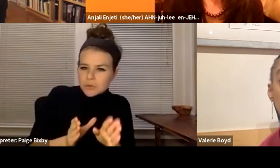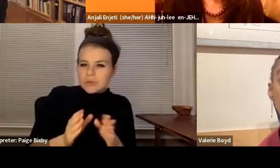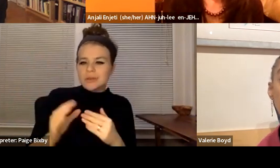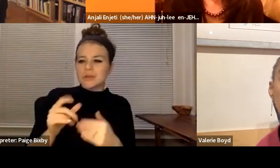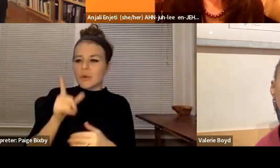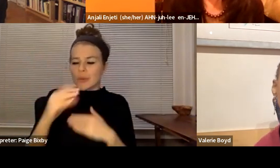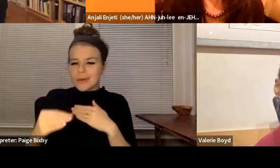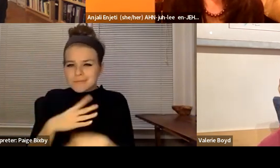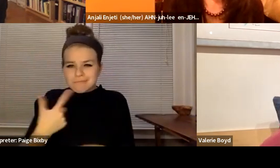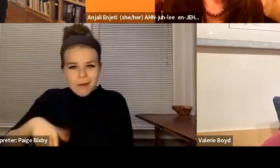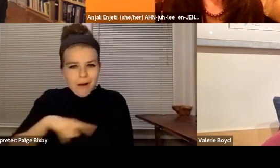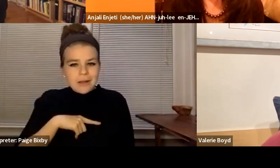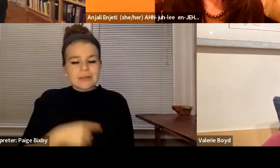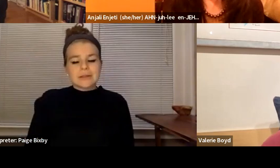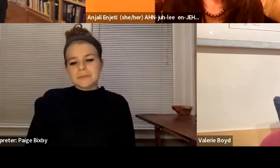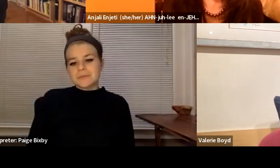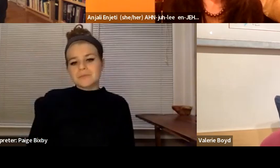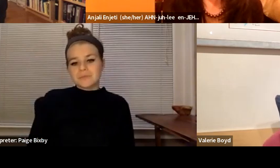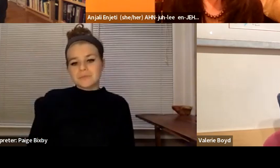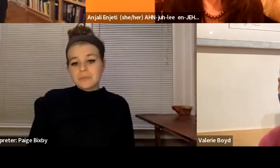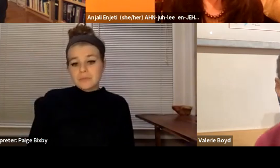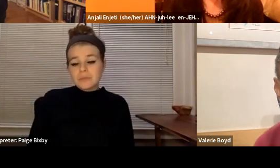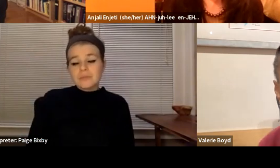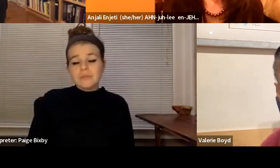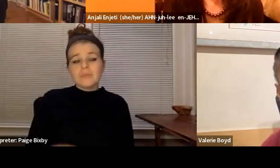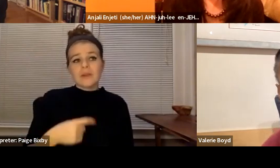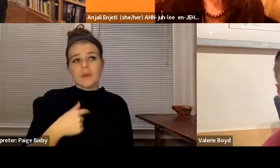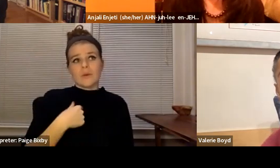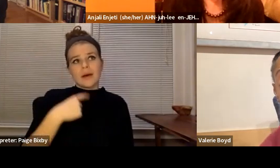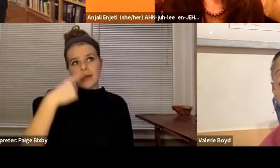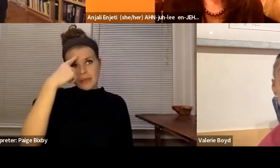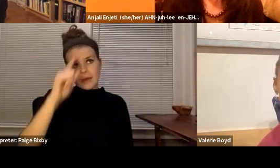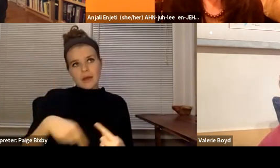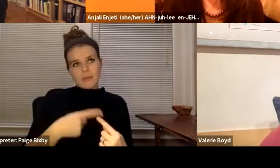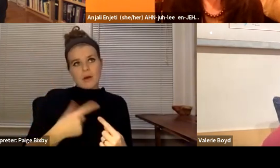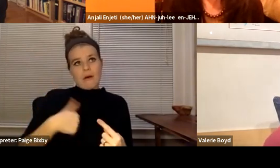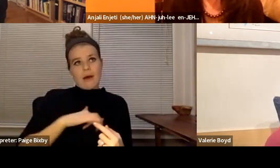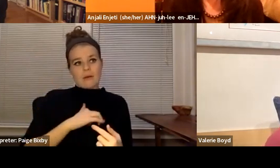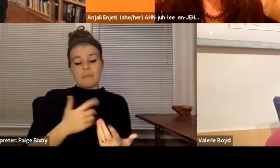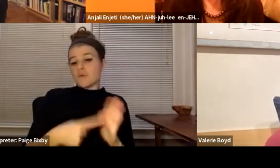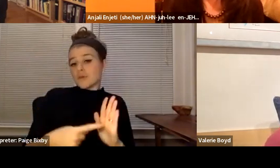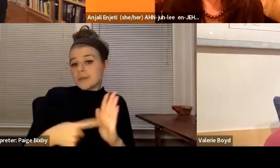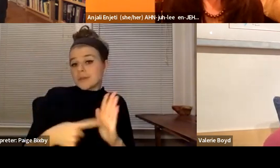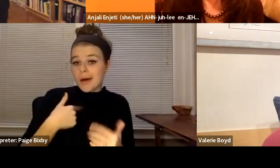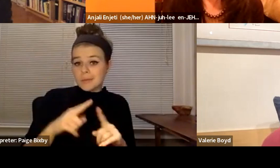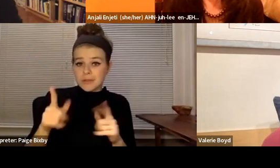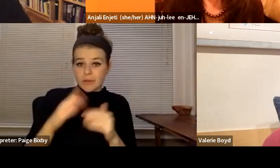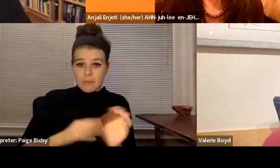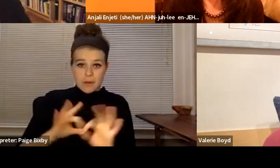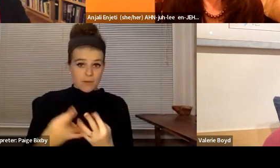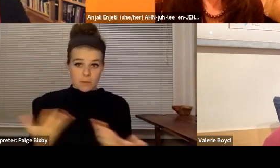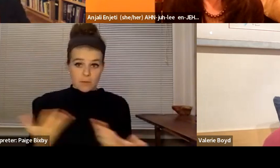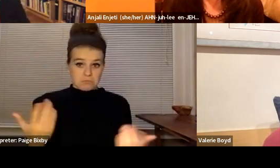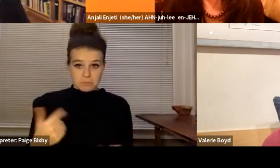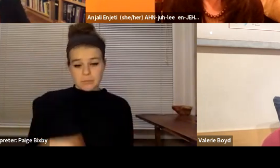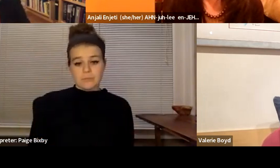influences. And so when I think about being very different from my family, for instance, being that kid who was, you